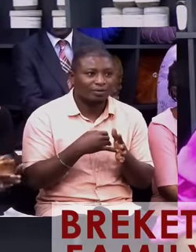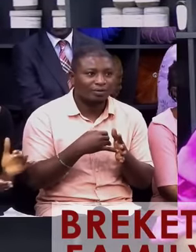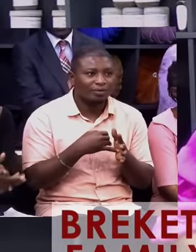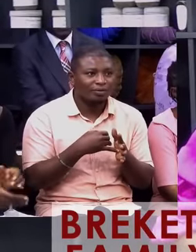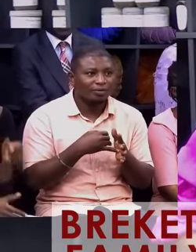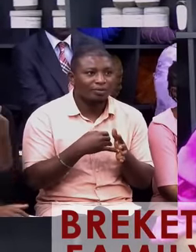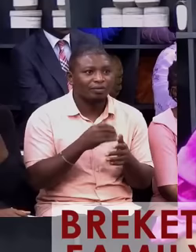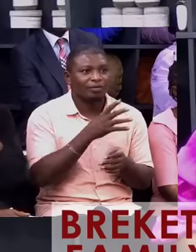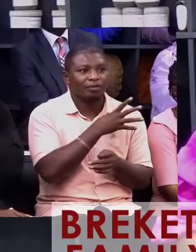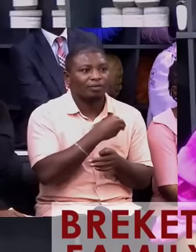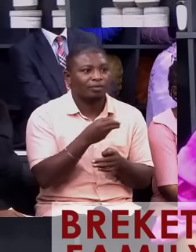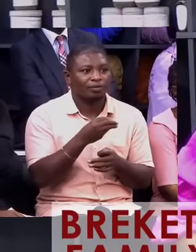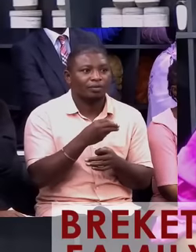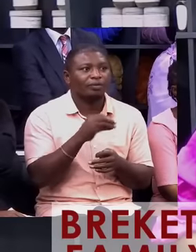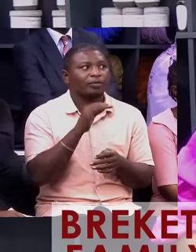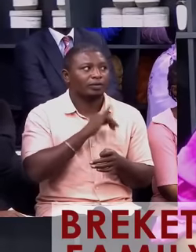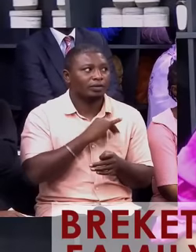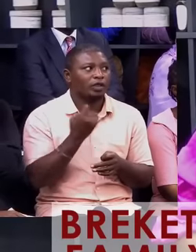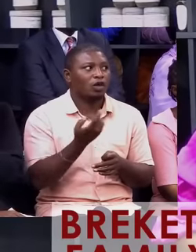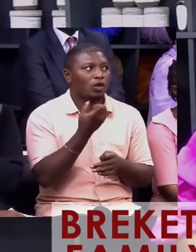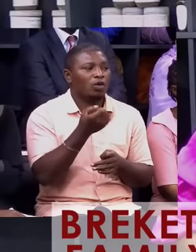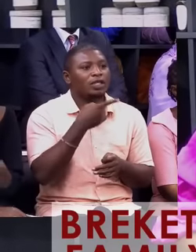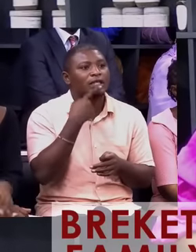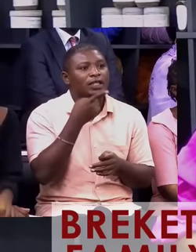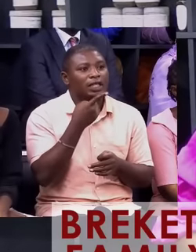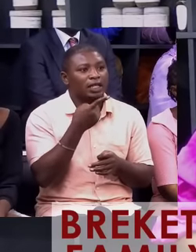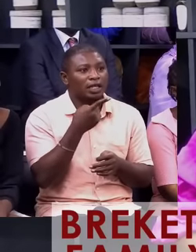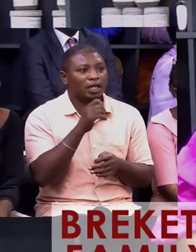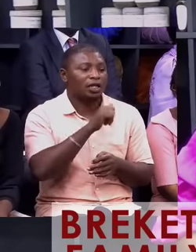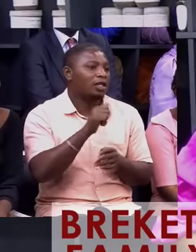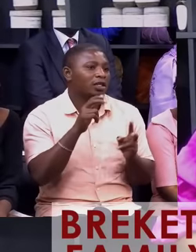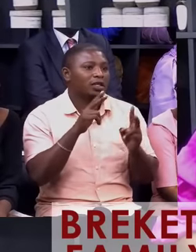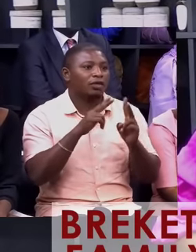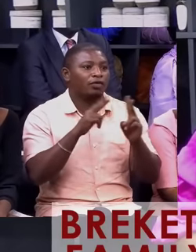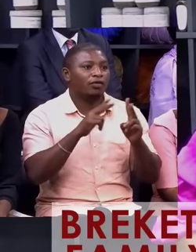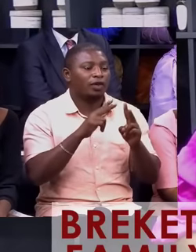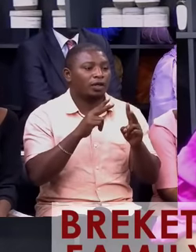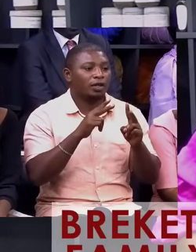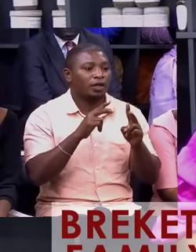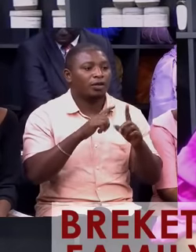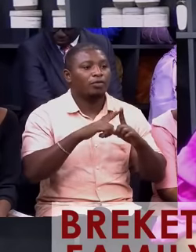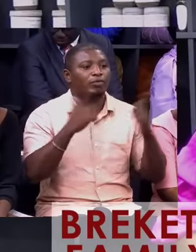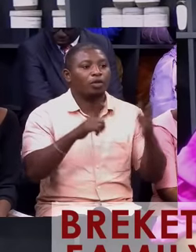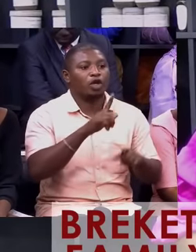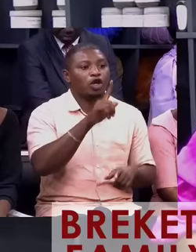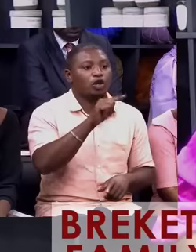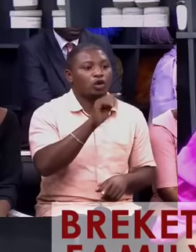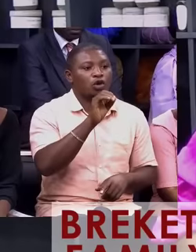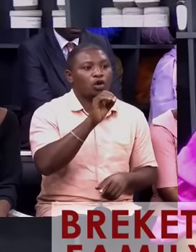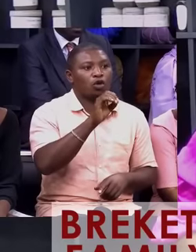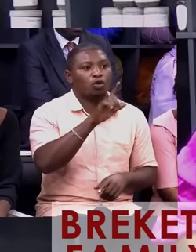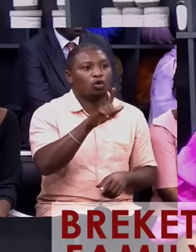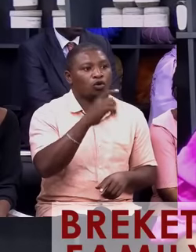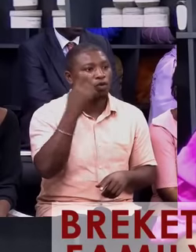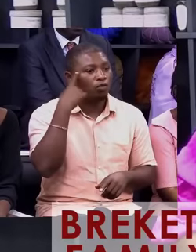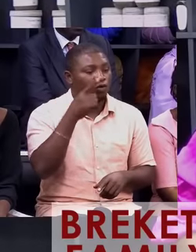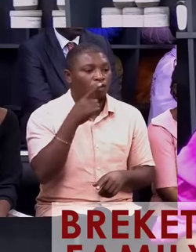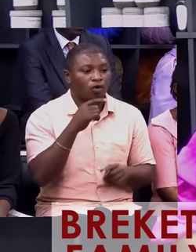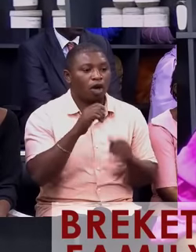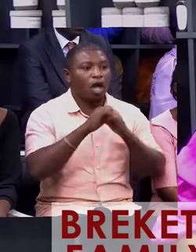as and I always say a very big tool for advocacy is